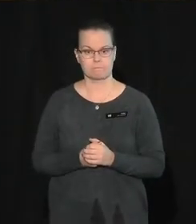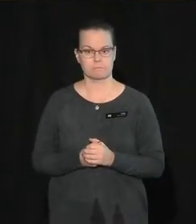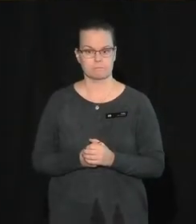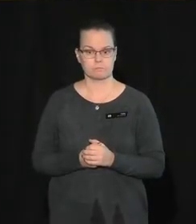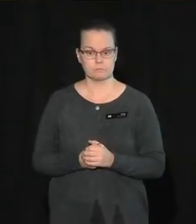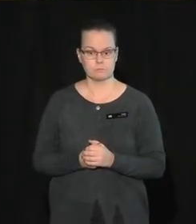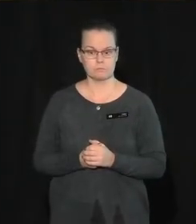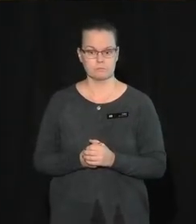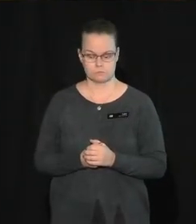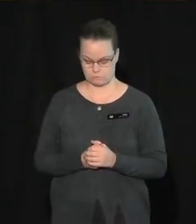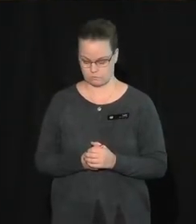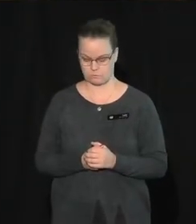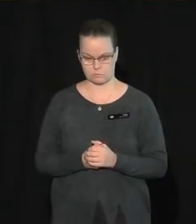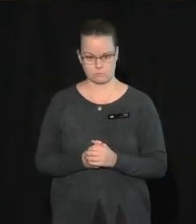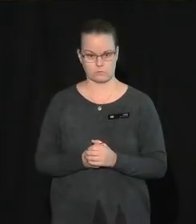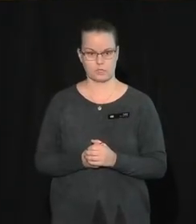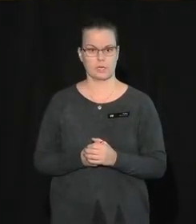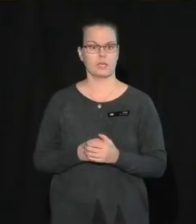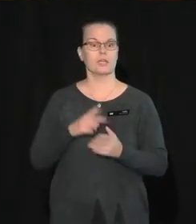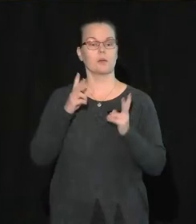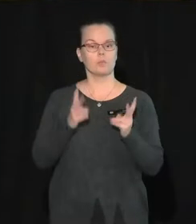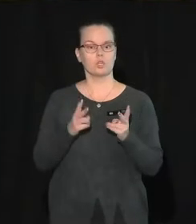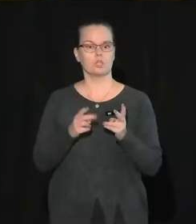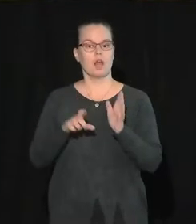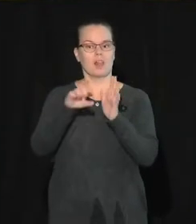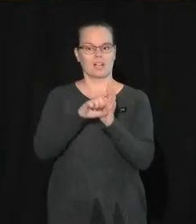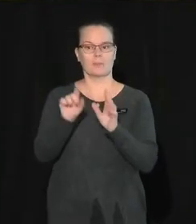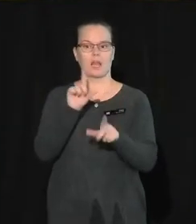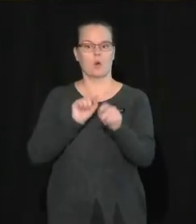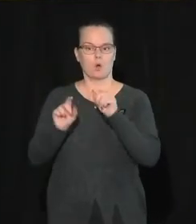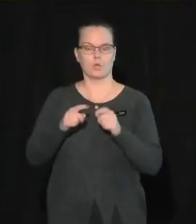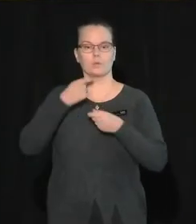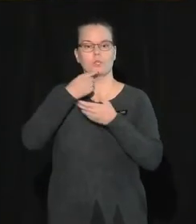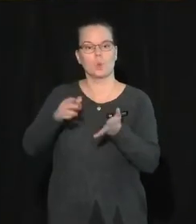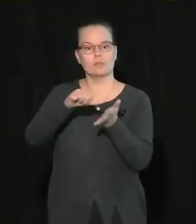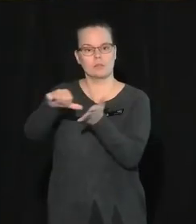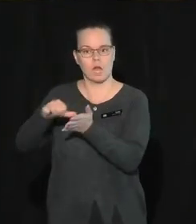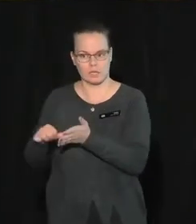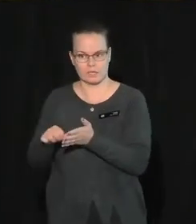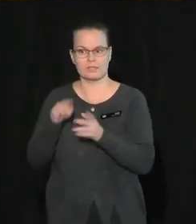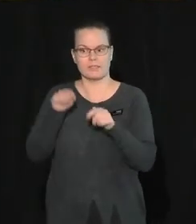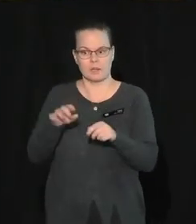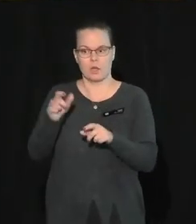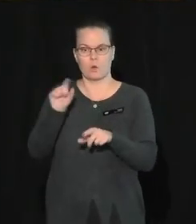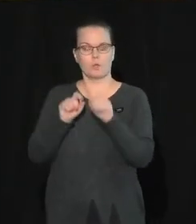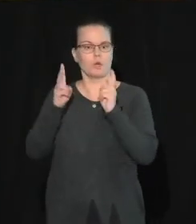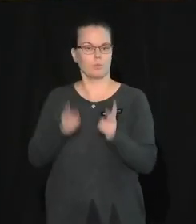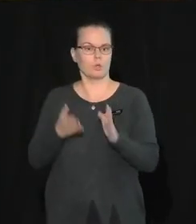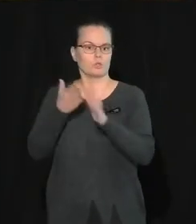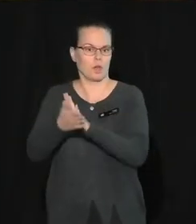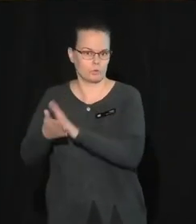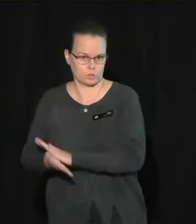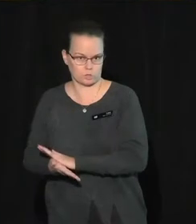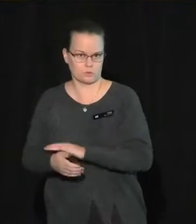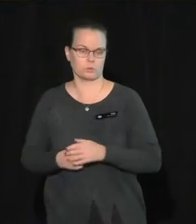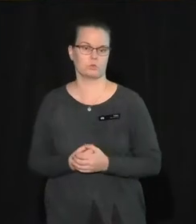legislation or the approach to accessibility to procurement, meaning they are basically putting